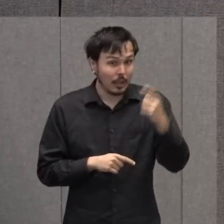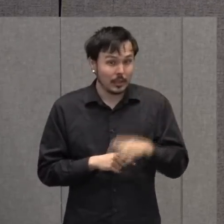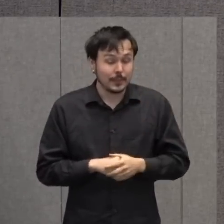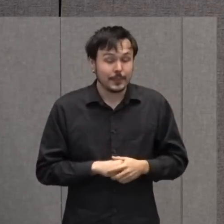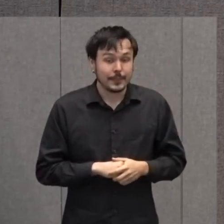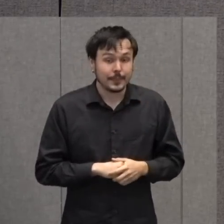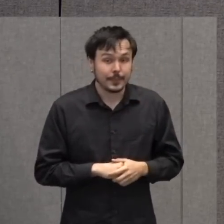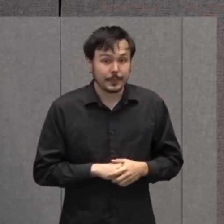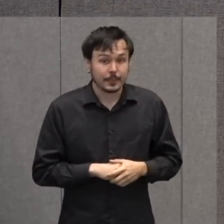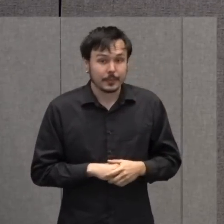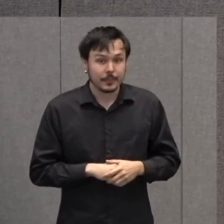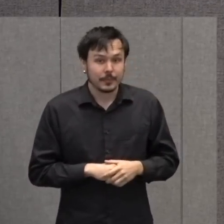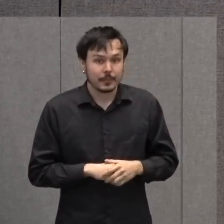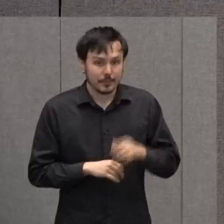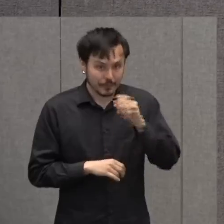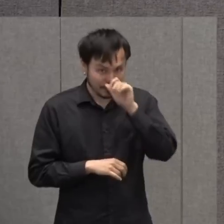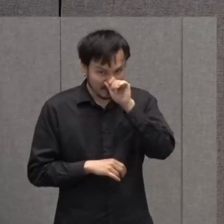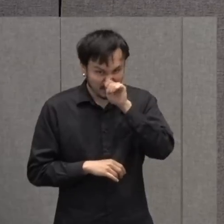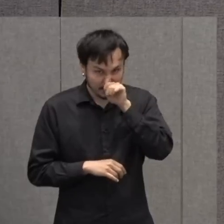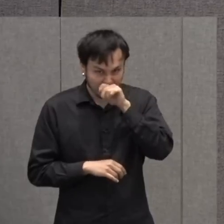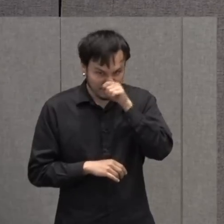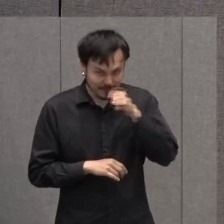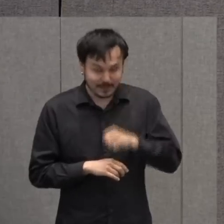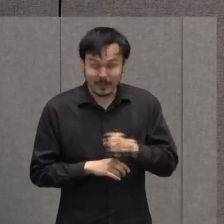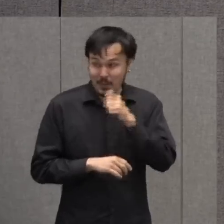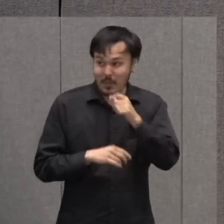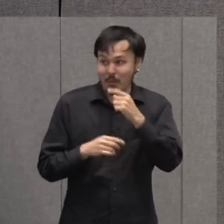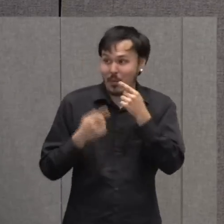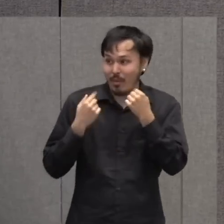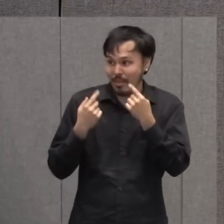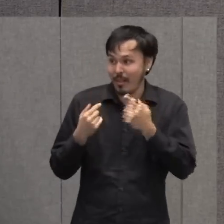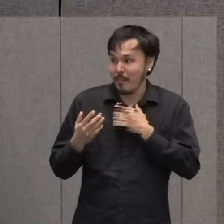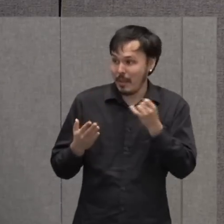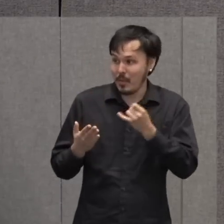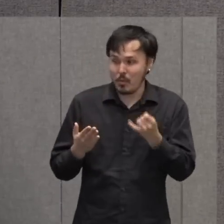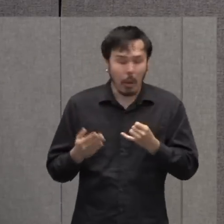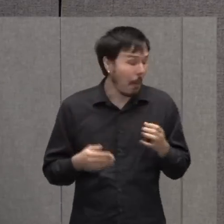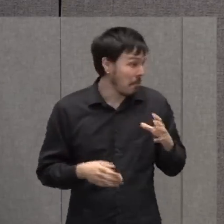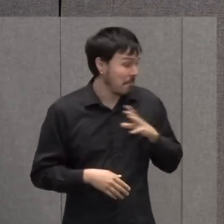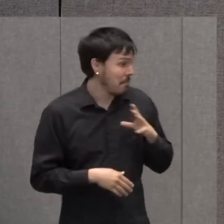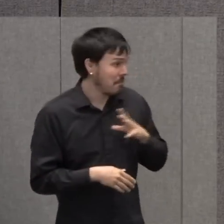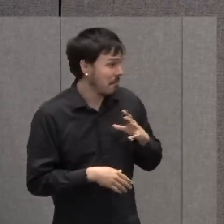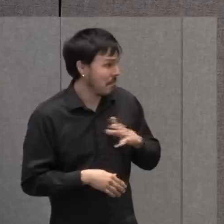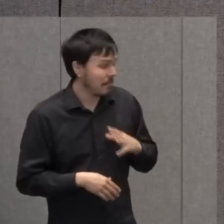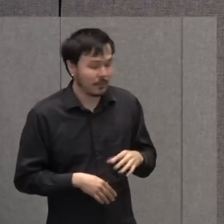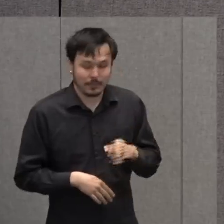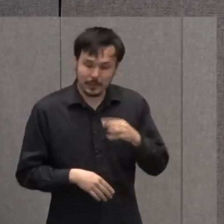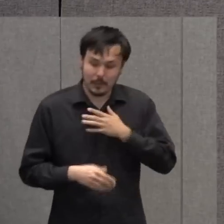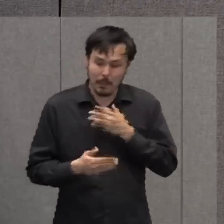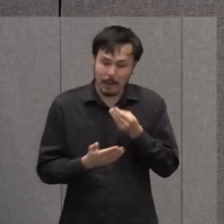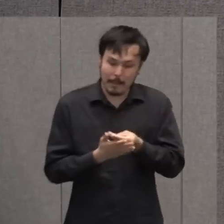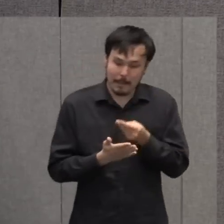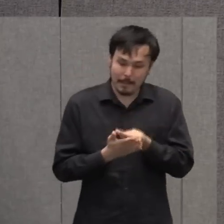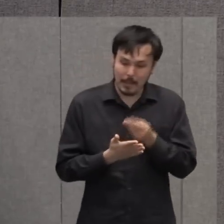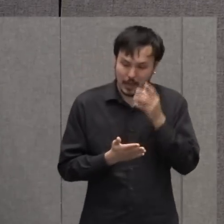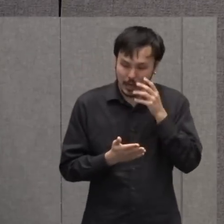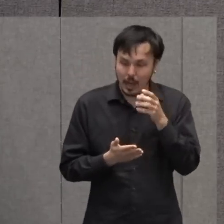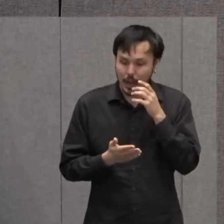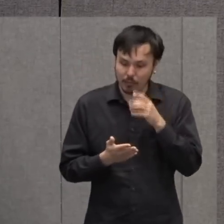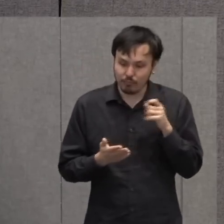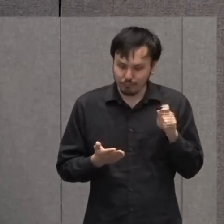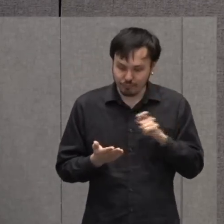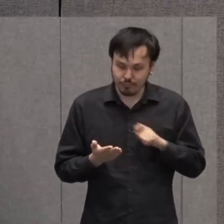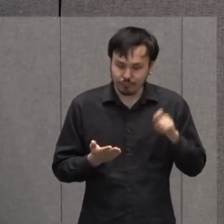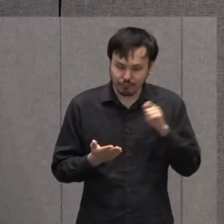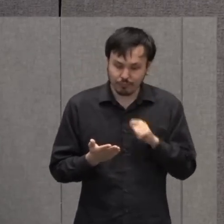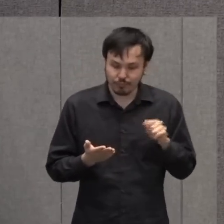my, They look like rectangles. I'm good. yeah. This is my money. Here we go. We're gonna do this. And